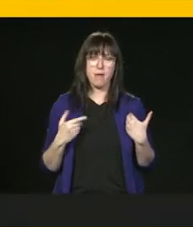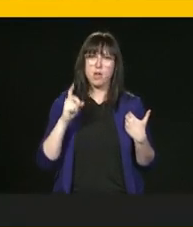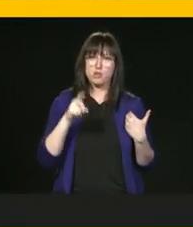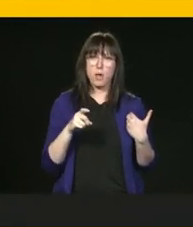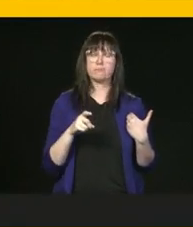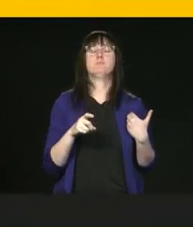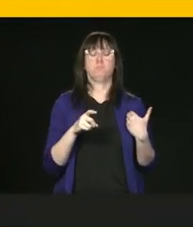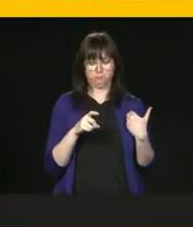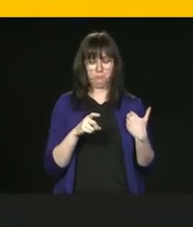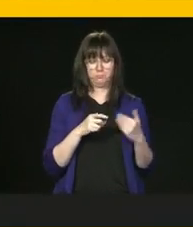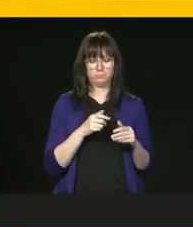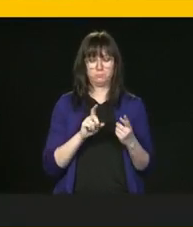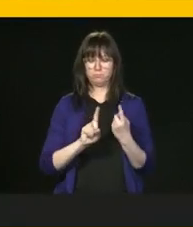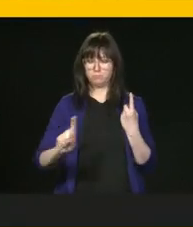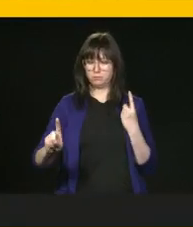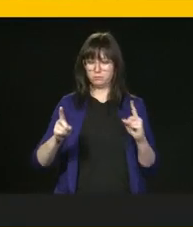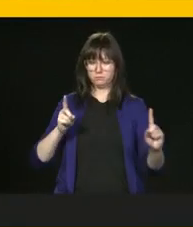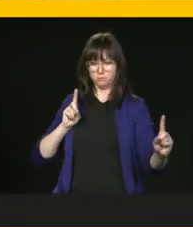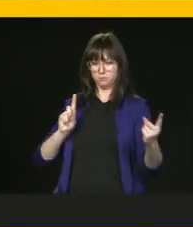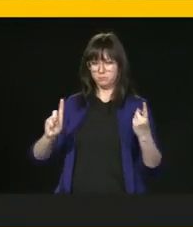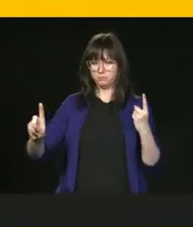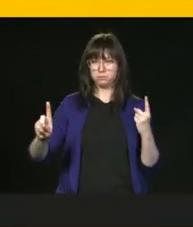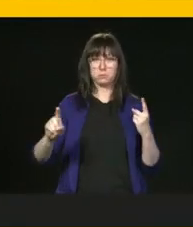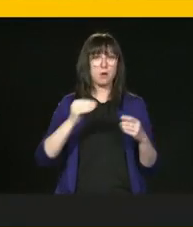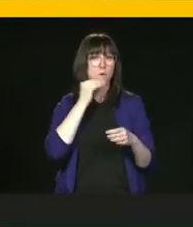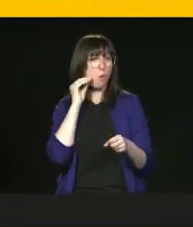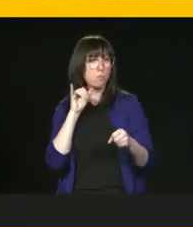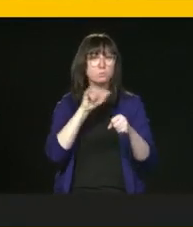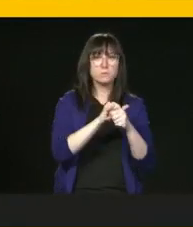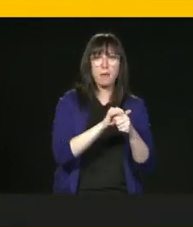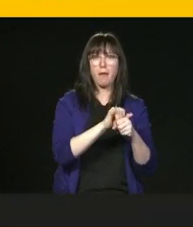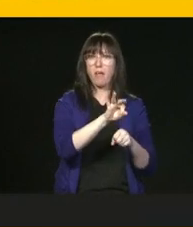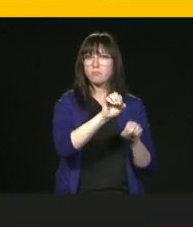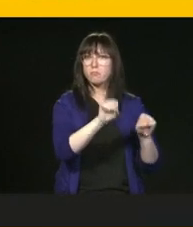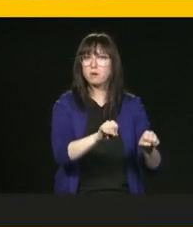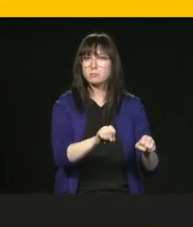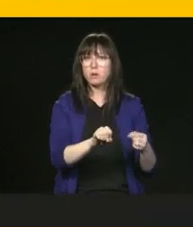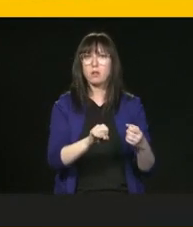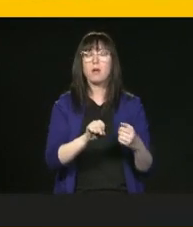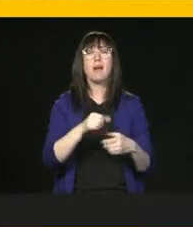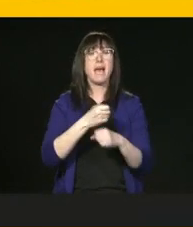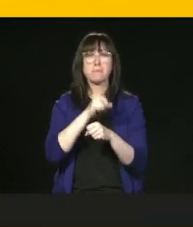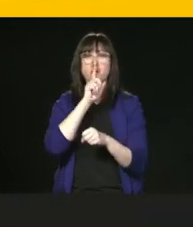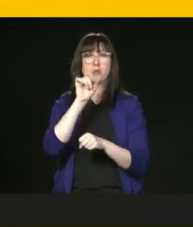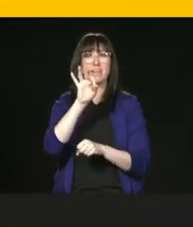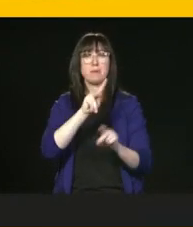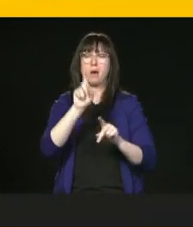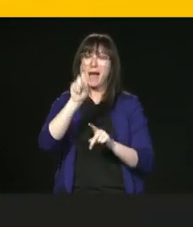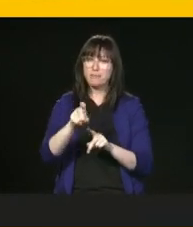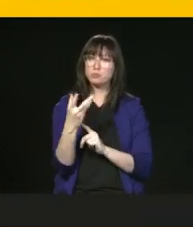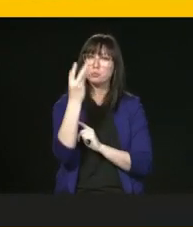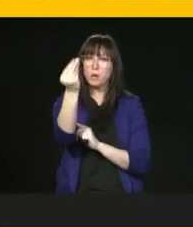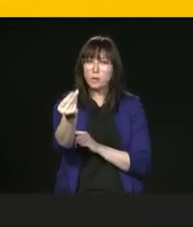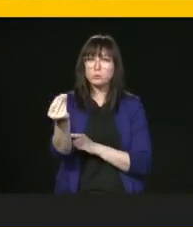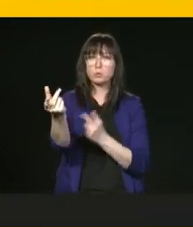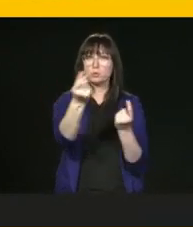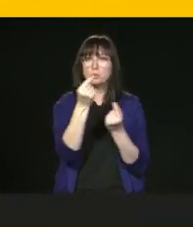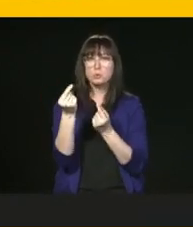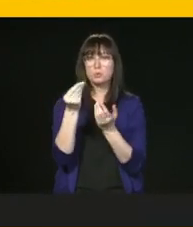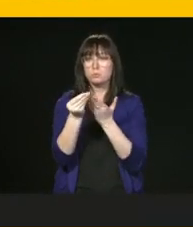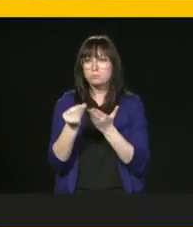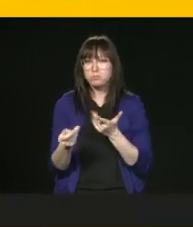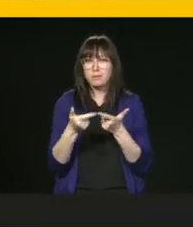in keeping their distance, in staying home, whatever possible, and ensuring that those who have to go out for essential services and